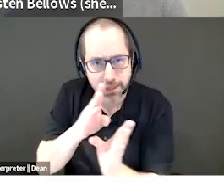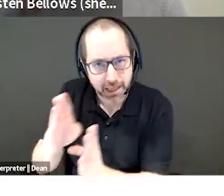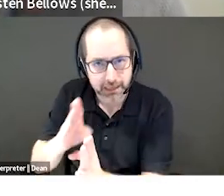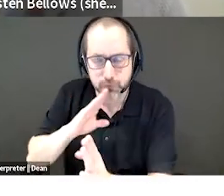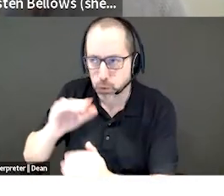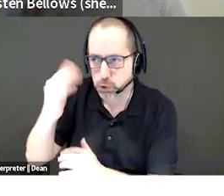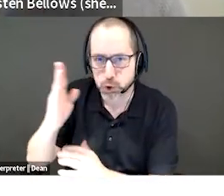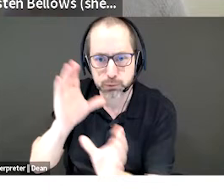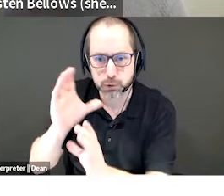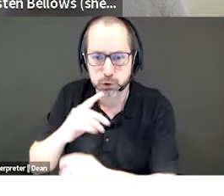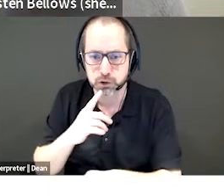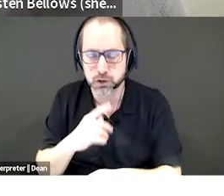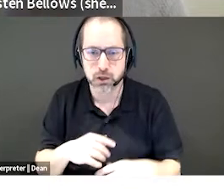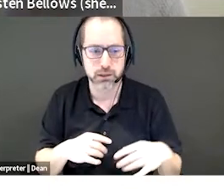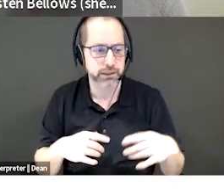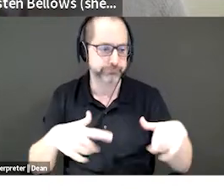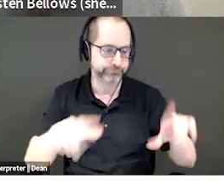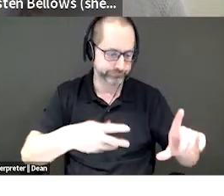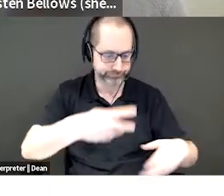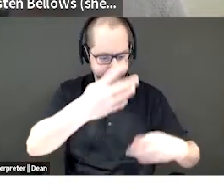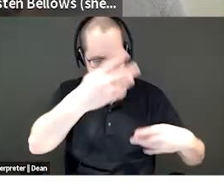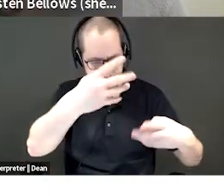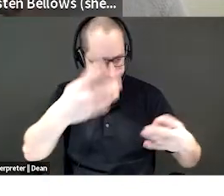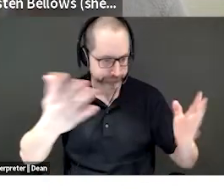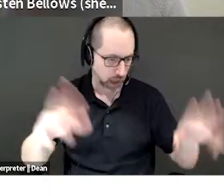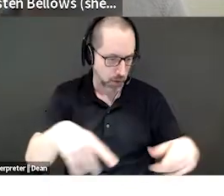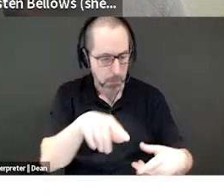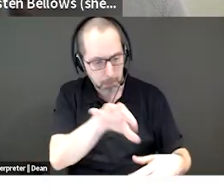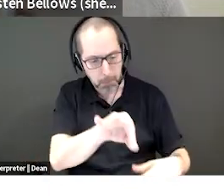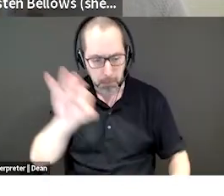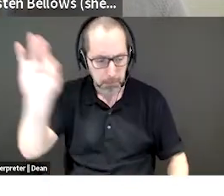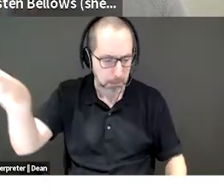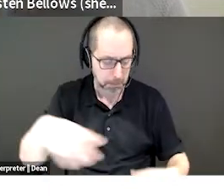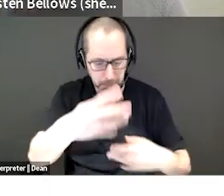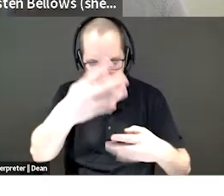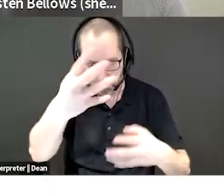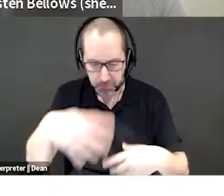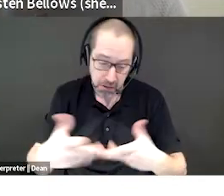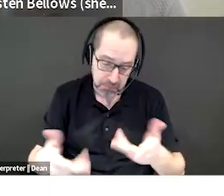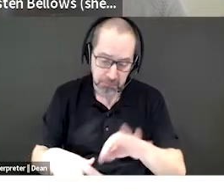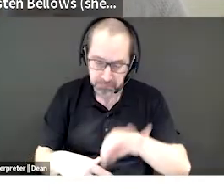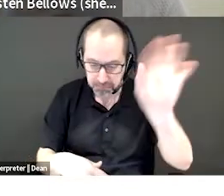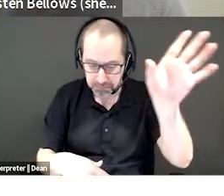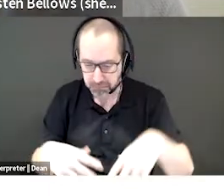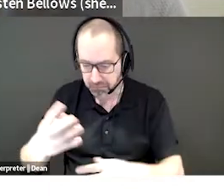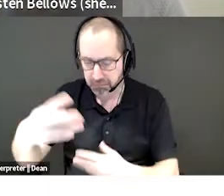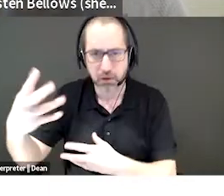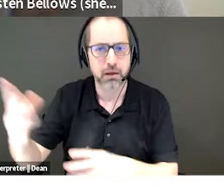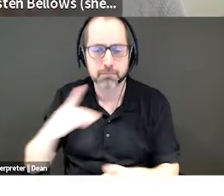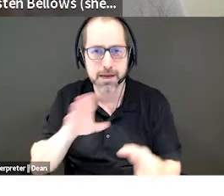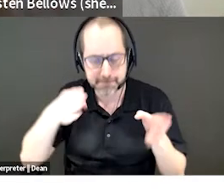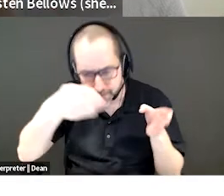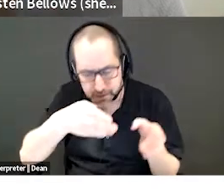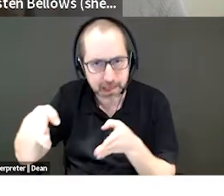So this means you're not spending huge chunks of your time or